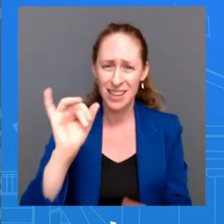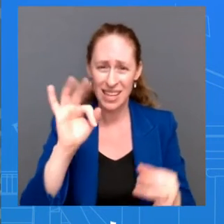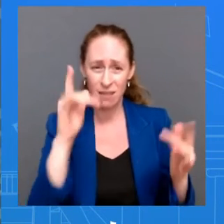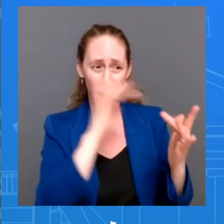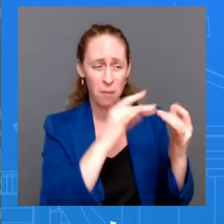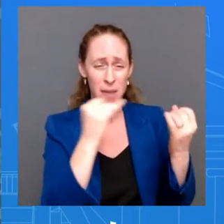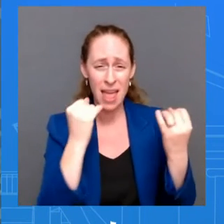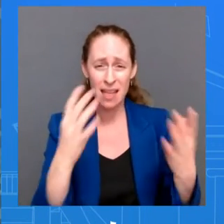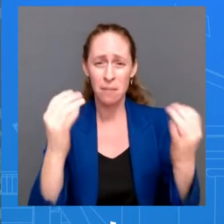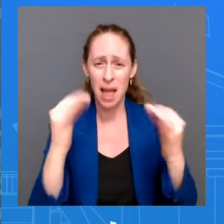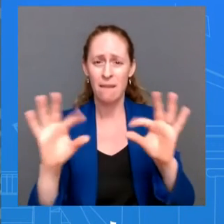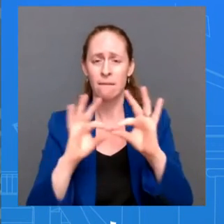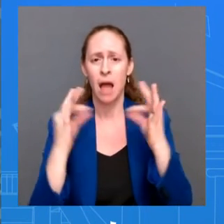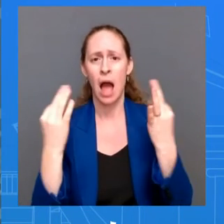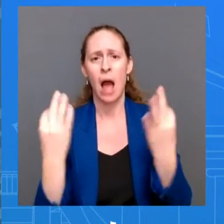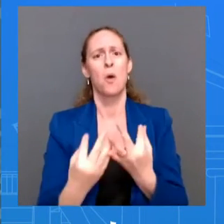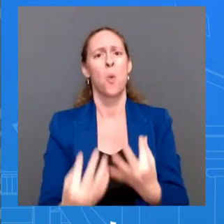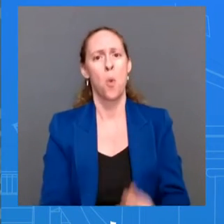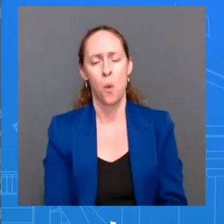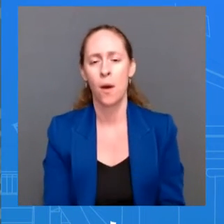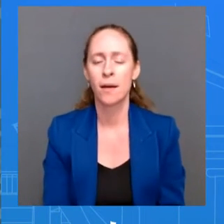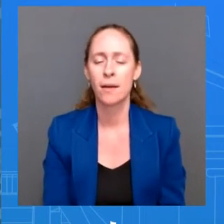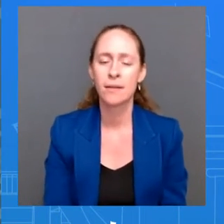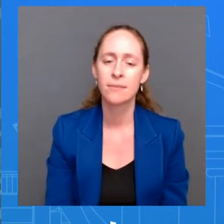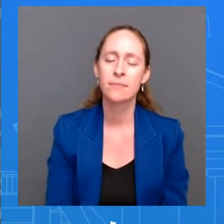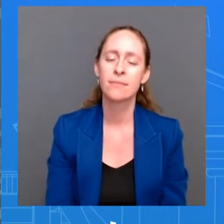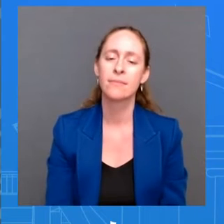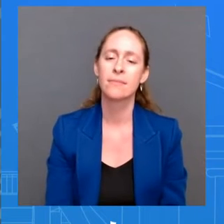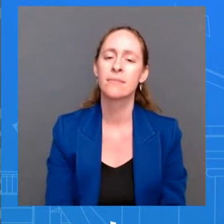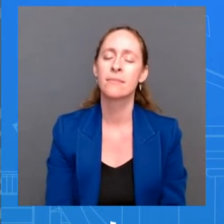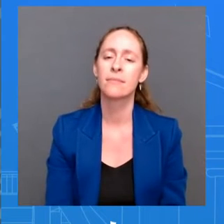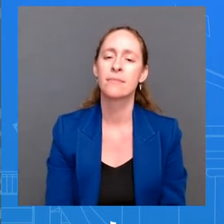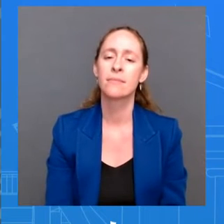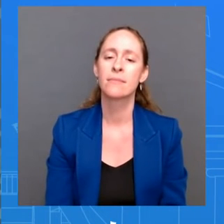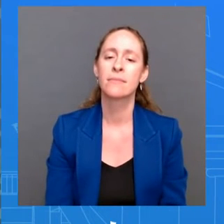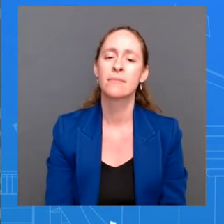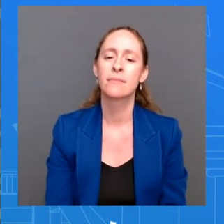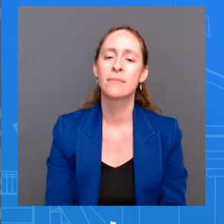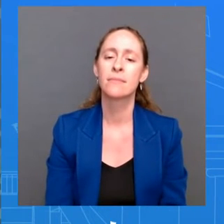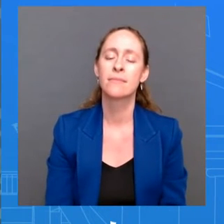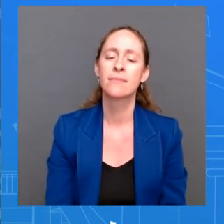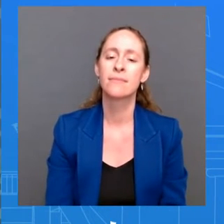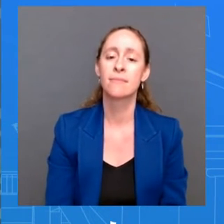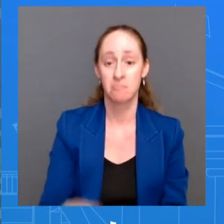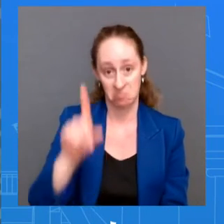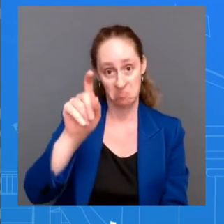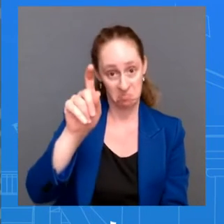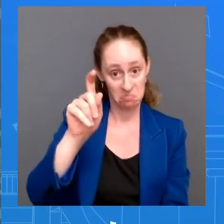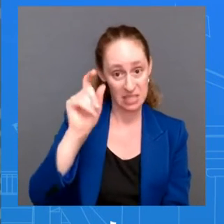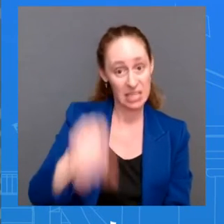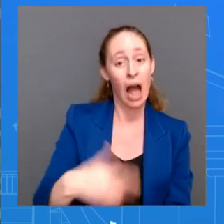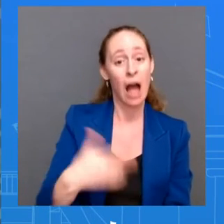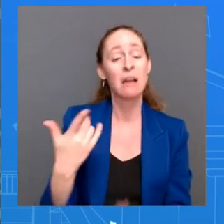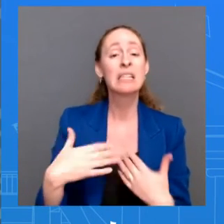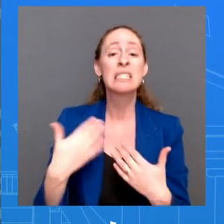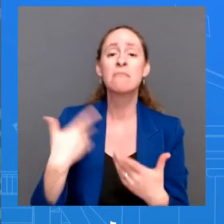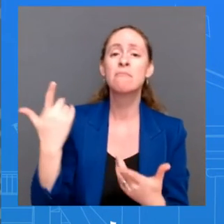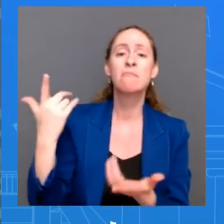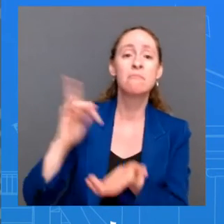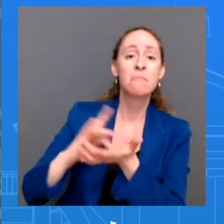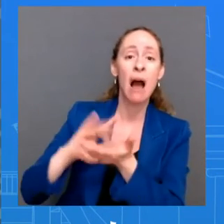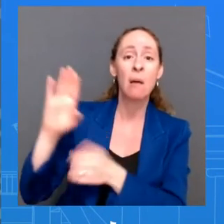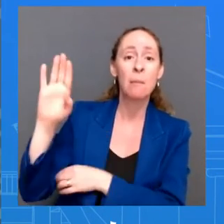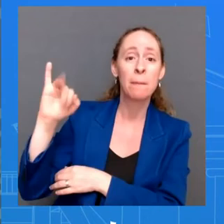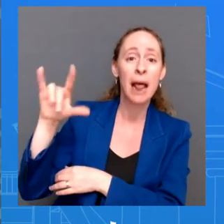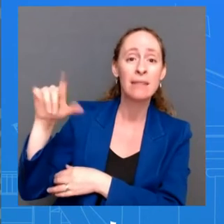are you able to pay for your drugs, your medical needs that you really need every day, or seniors, you ask our seniors that